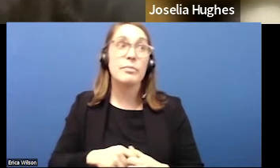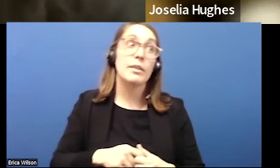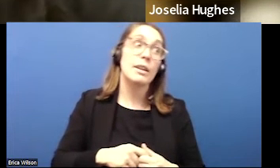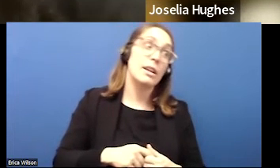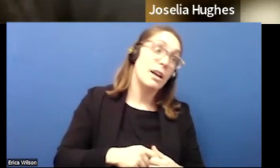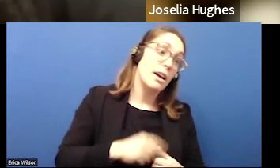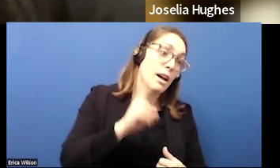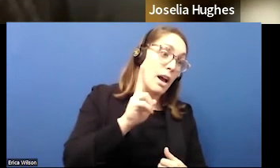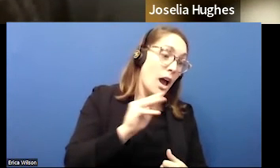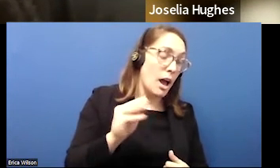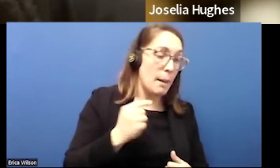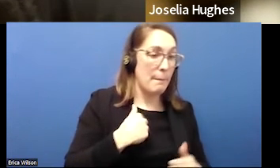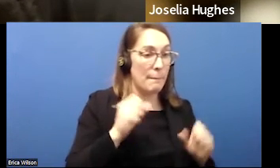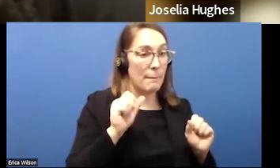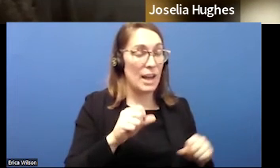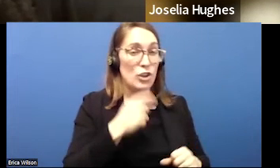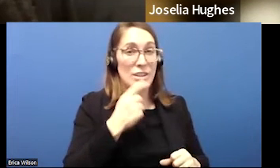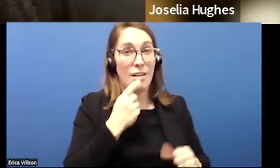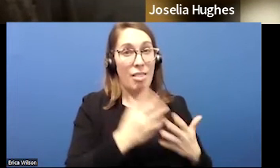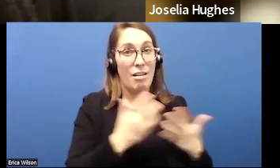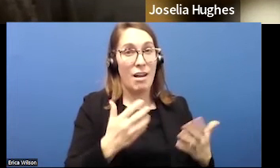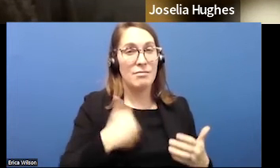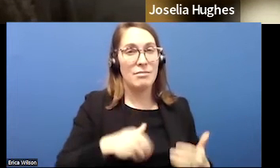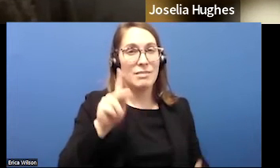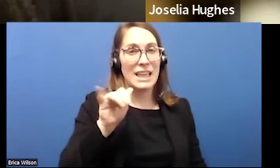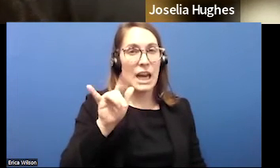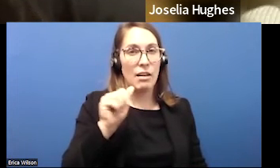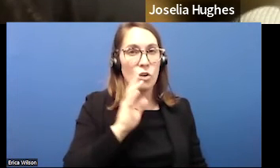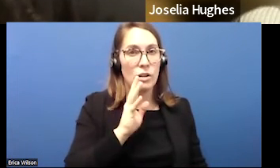Um, I can say a lot of things. This is Kayla.